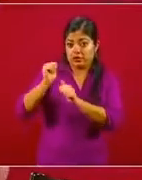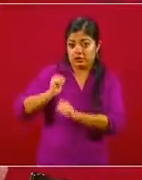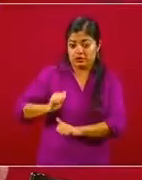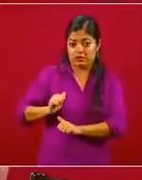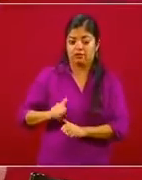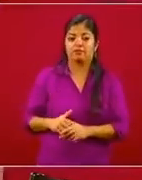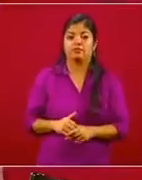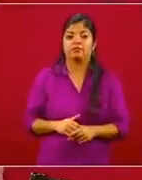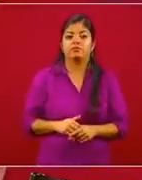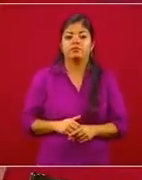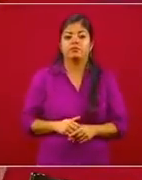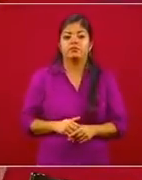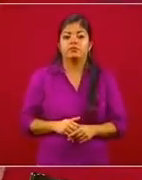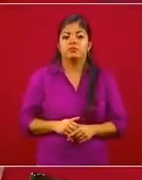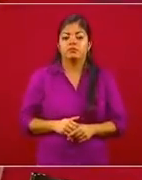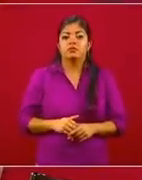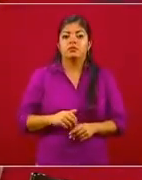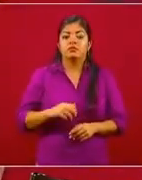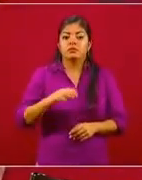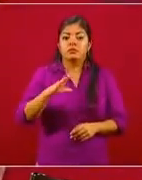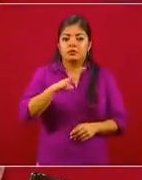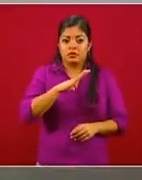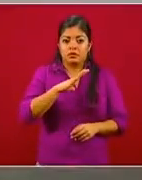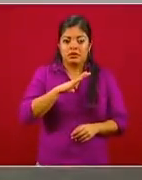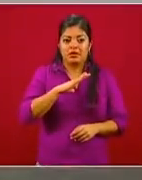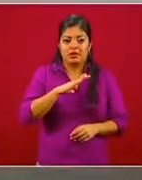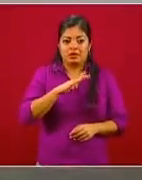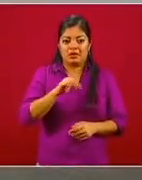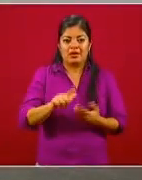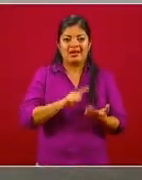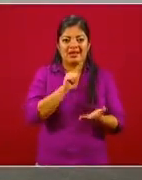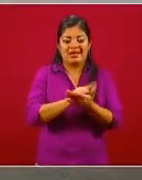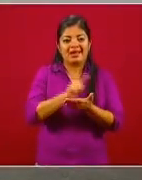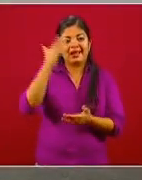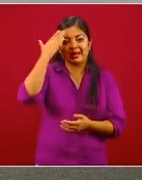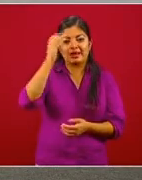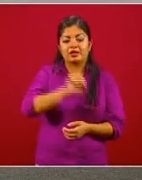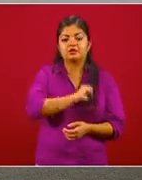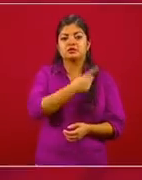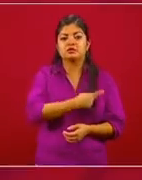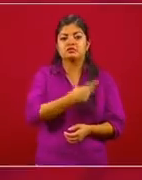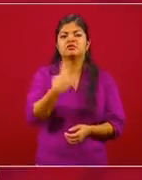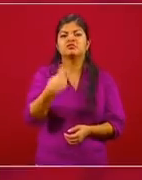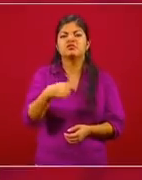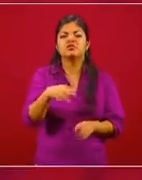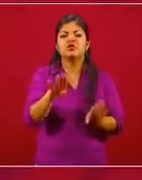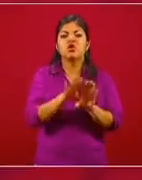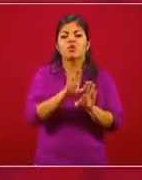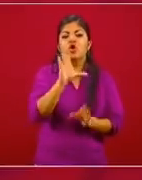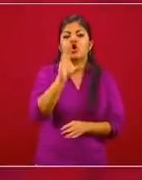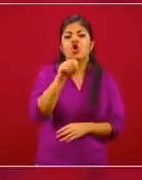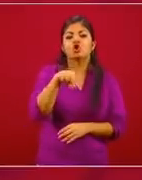general health dispositions throughout the whole country.